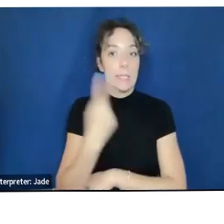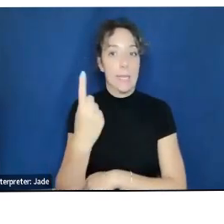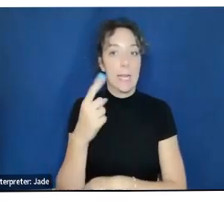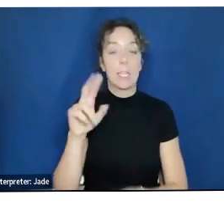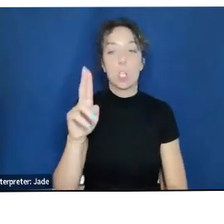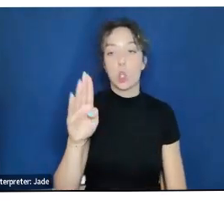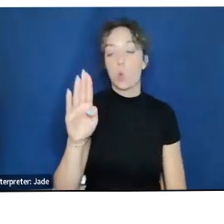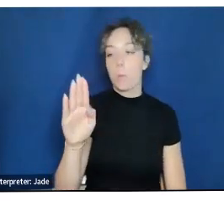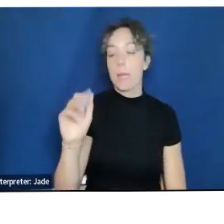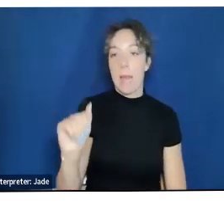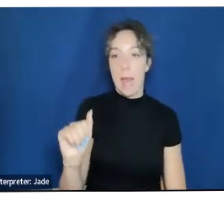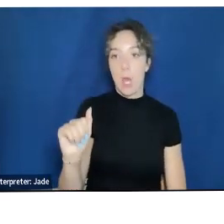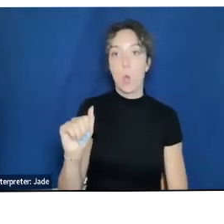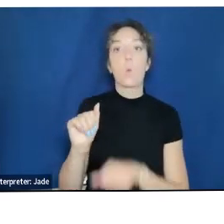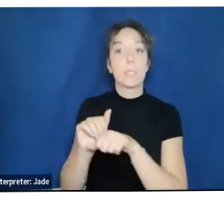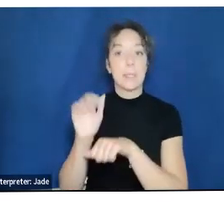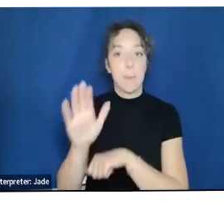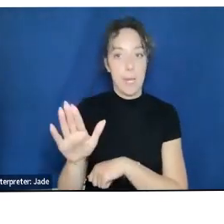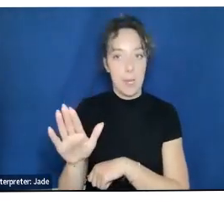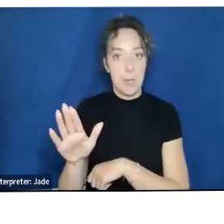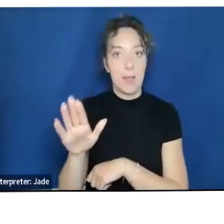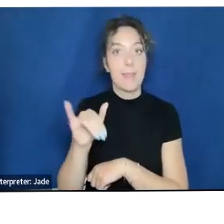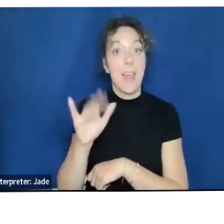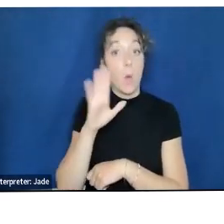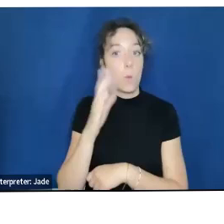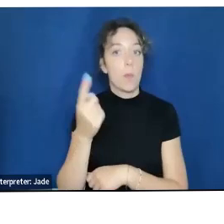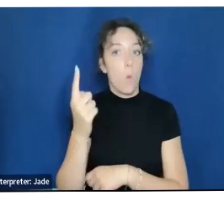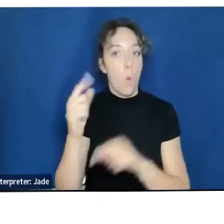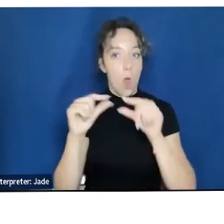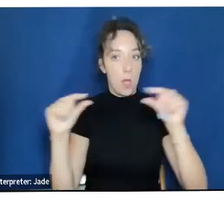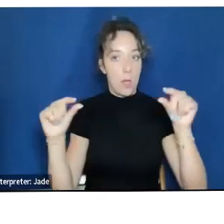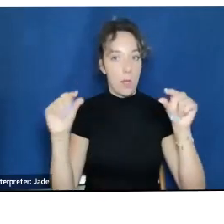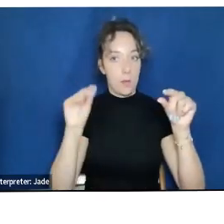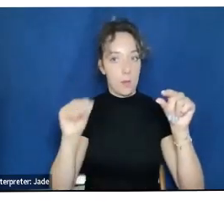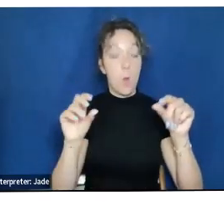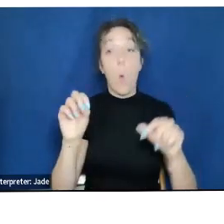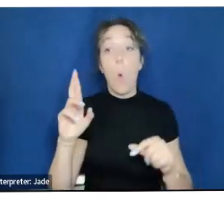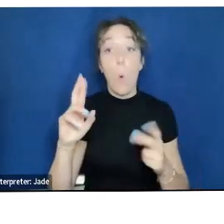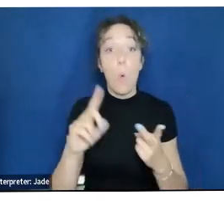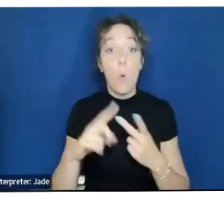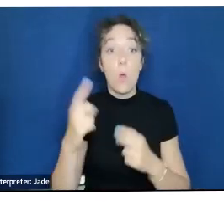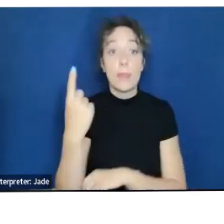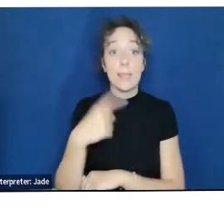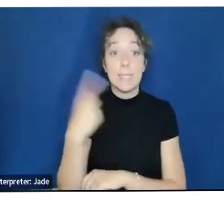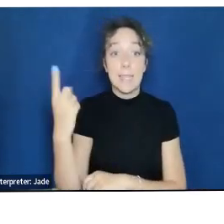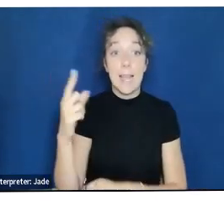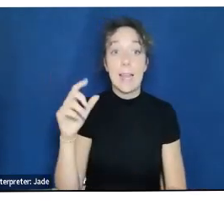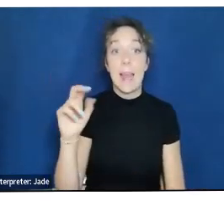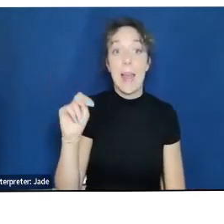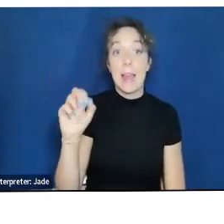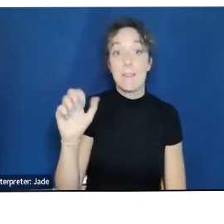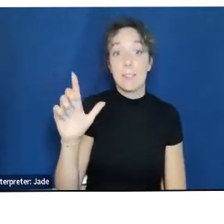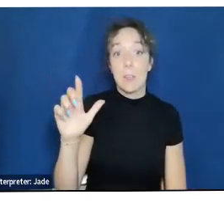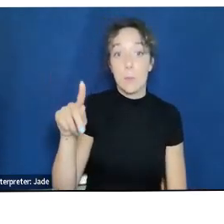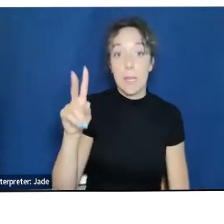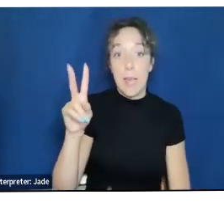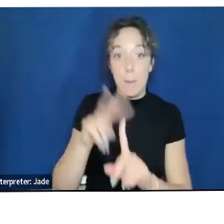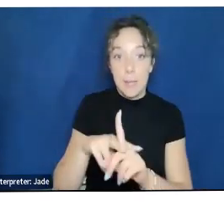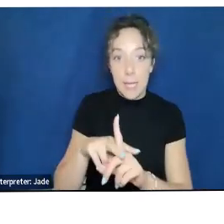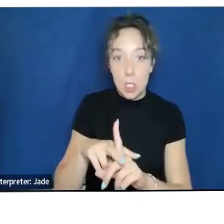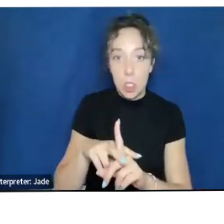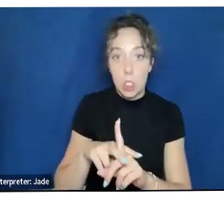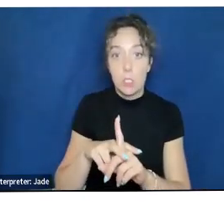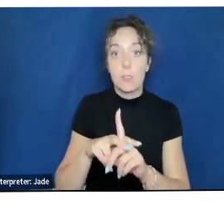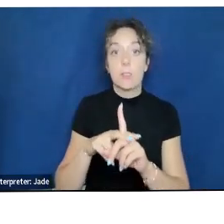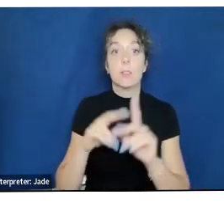UBA was submitted, that will be one field, or the date of the NSLP application,